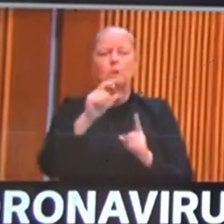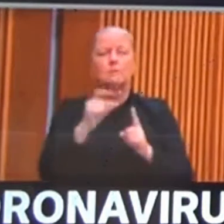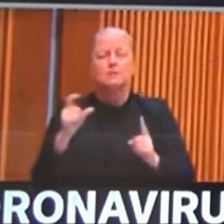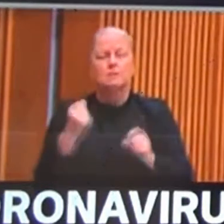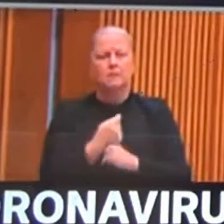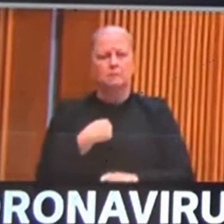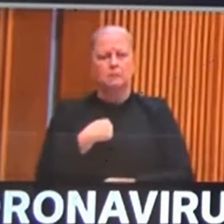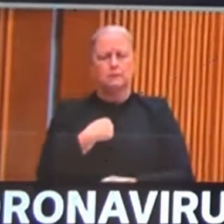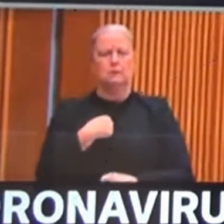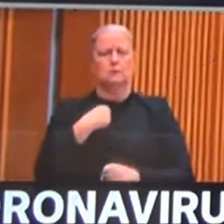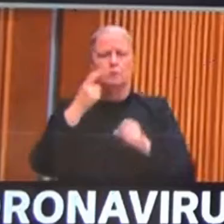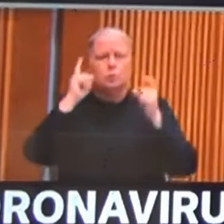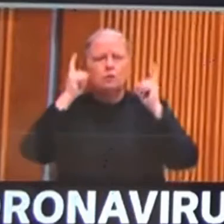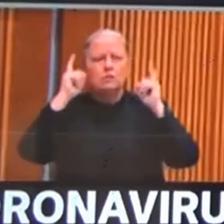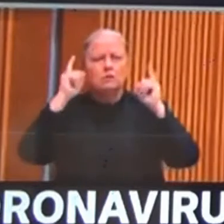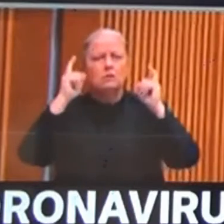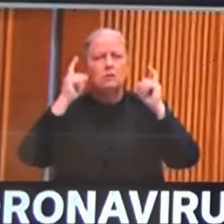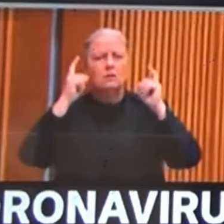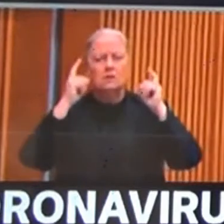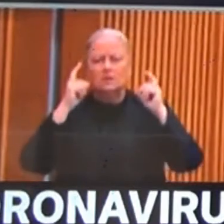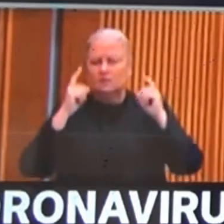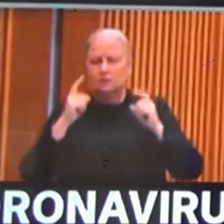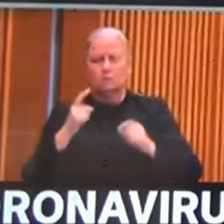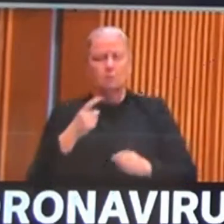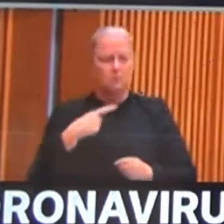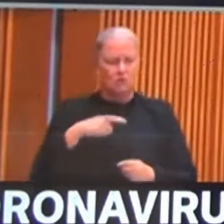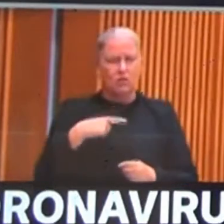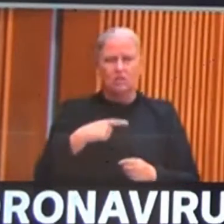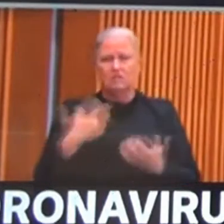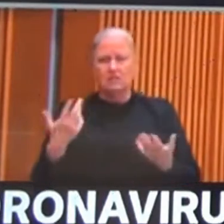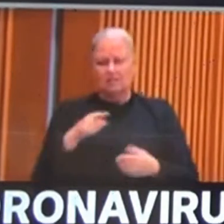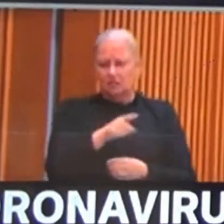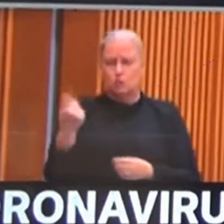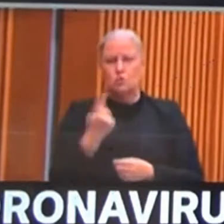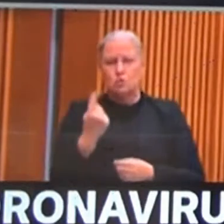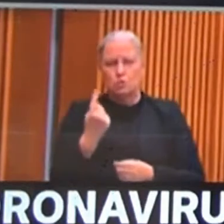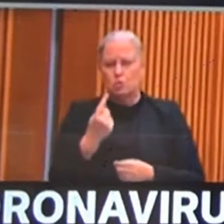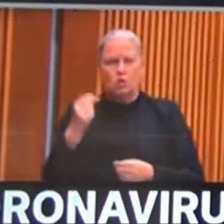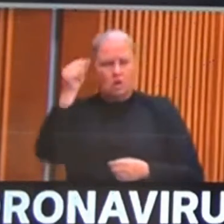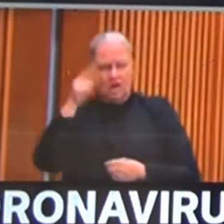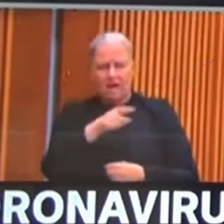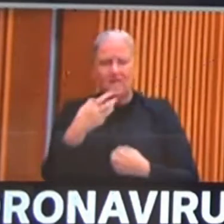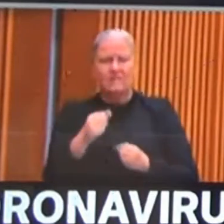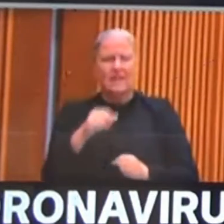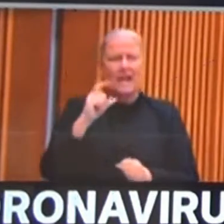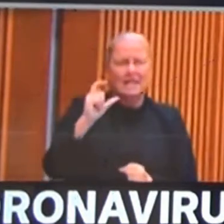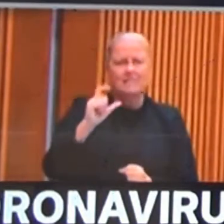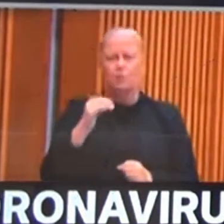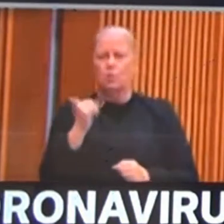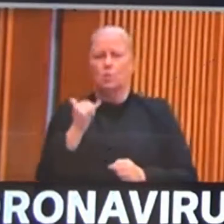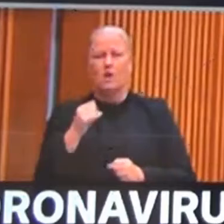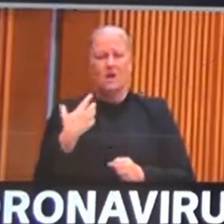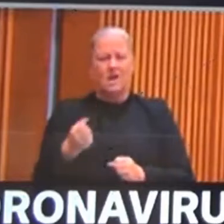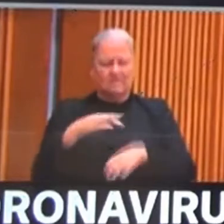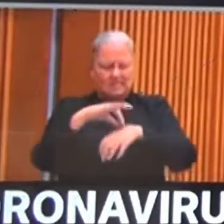worrying when you consider especially the diagnosis of internal cancers or skin cancers or other important